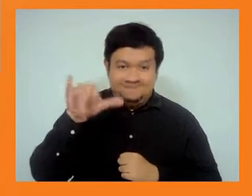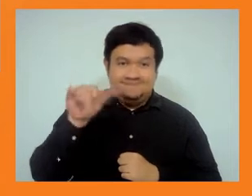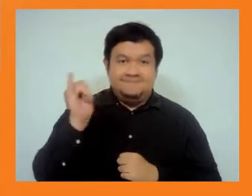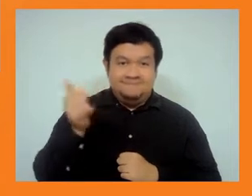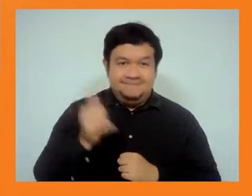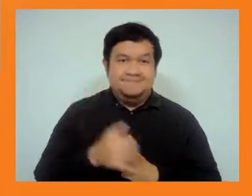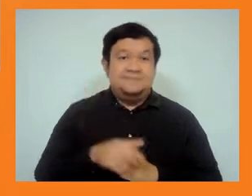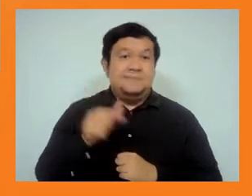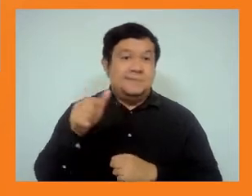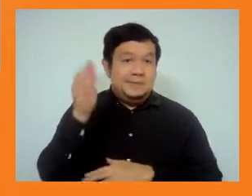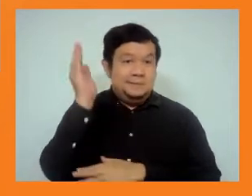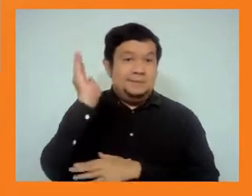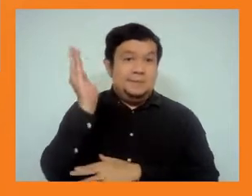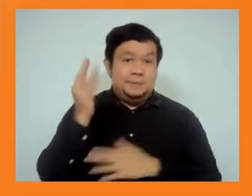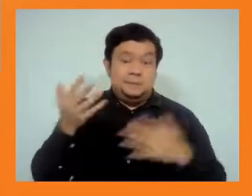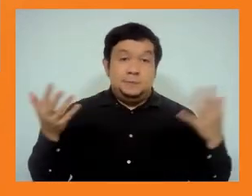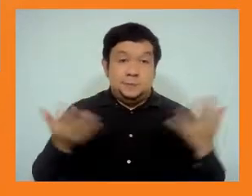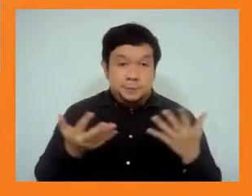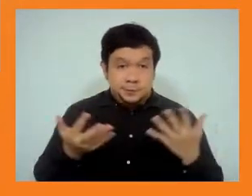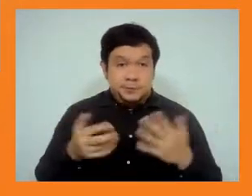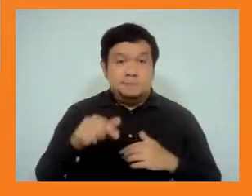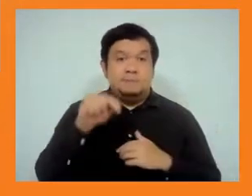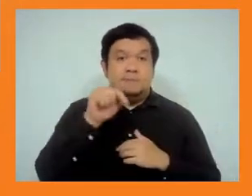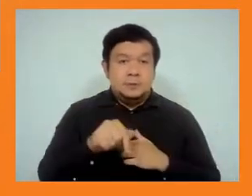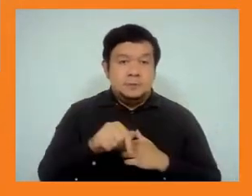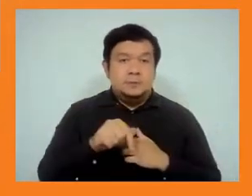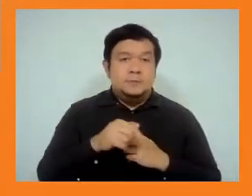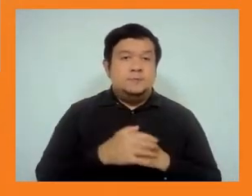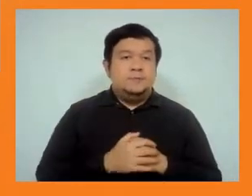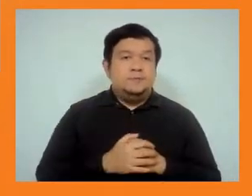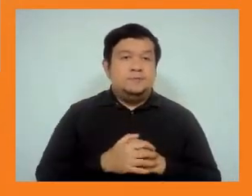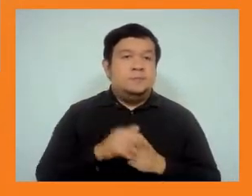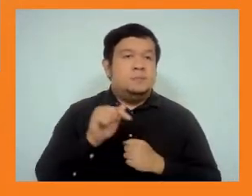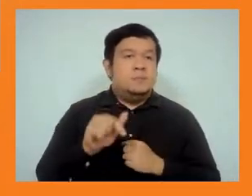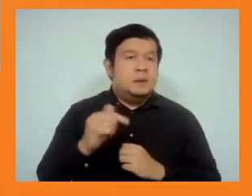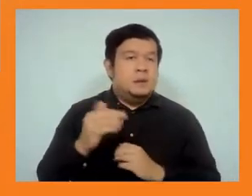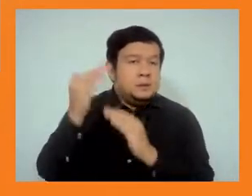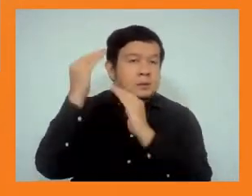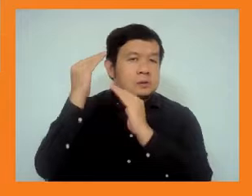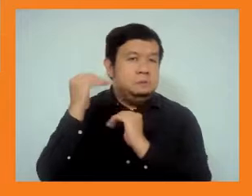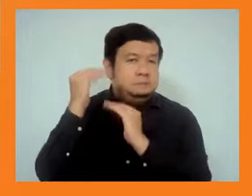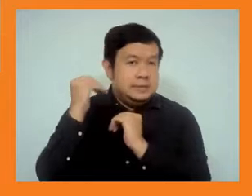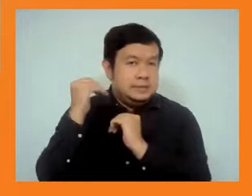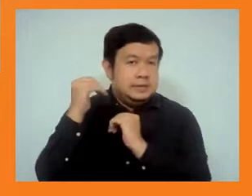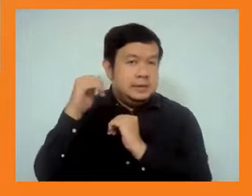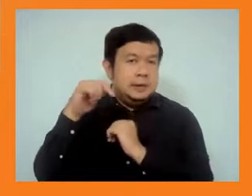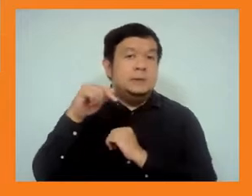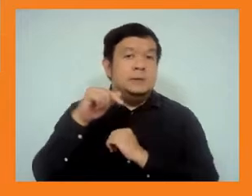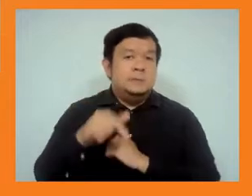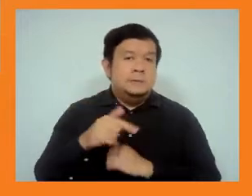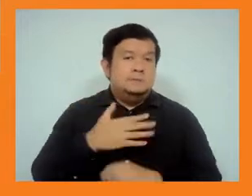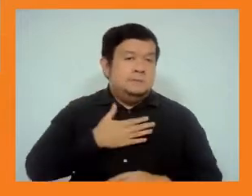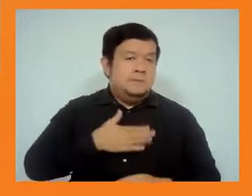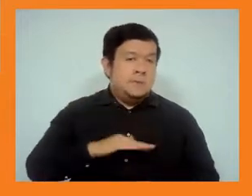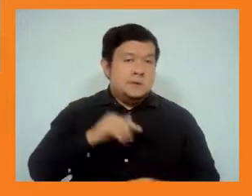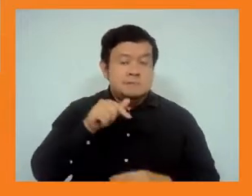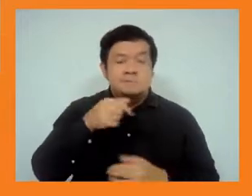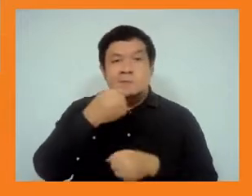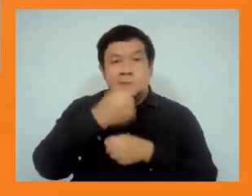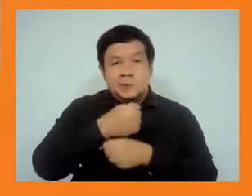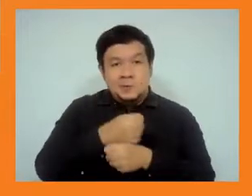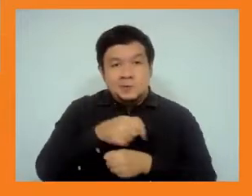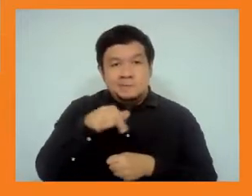assessment process. There are so many the safeguard issues we can identify. One of the very good example again on